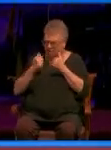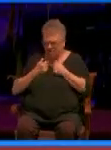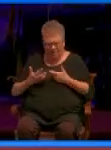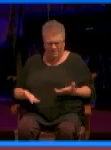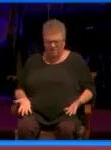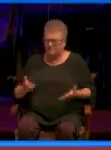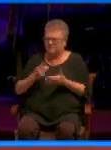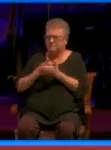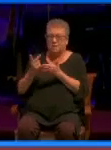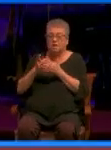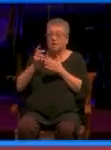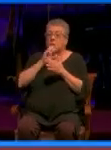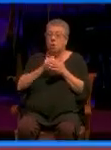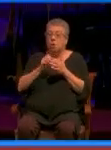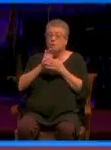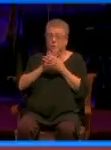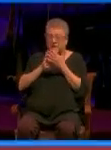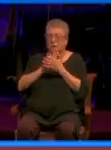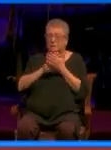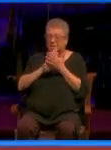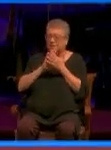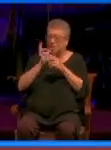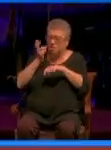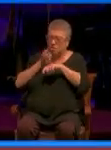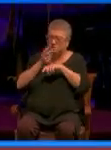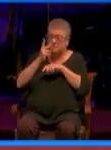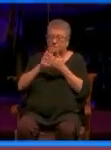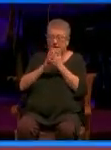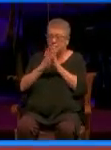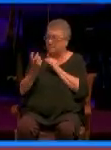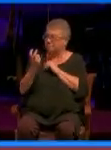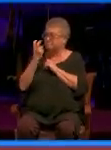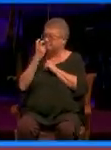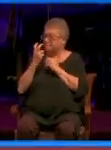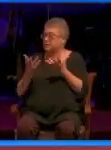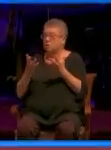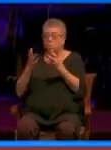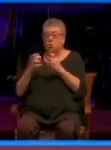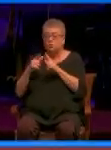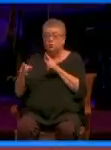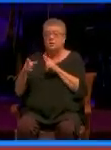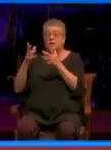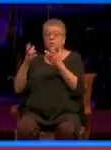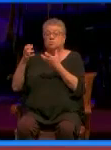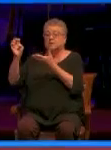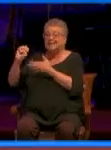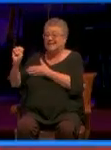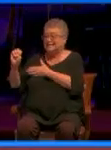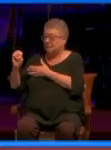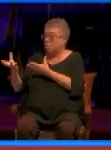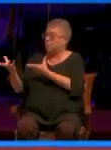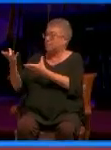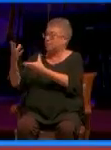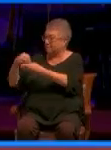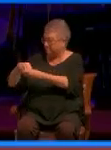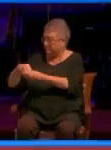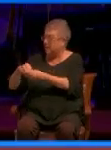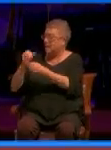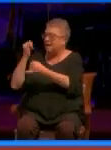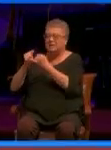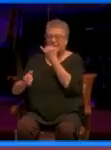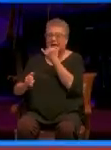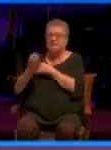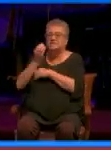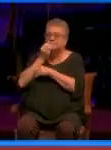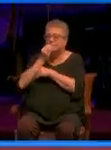old, but his eyes are growing dim. So literally what Isaac wants to do is he wants to bring Esau in and he wants to have a last will